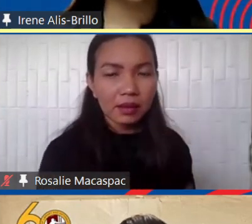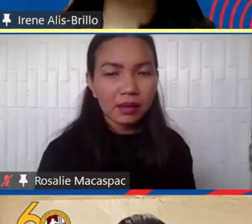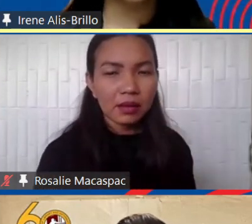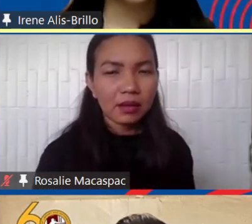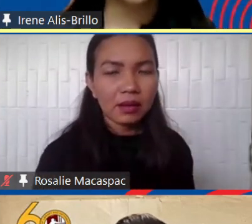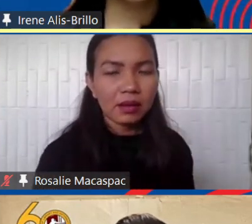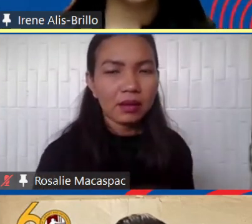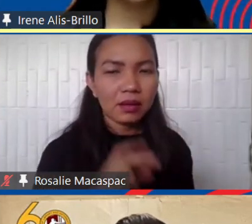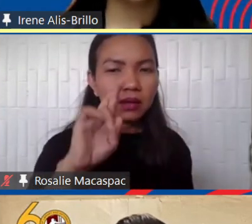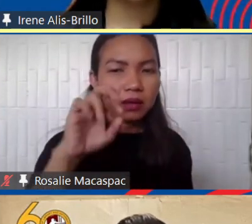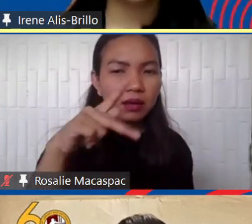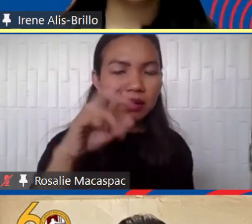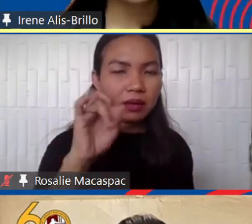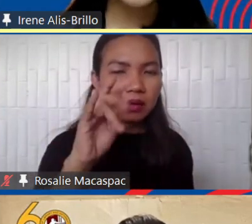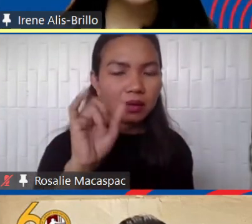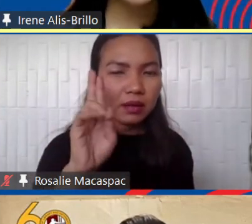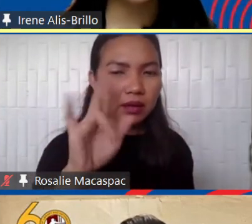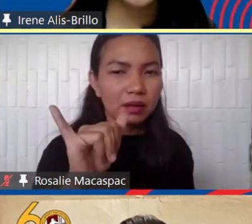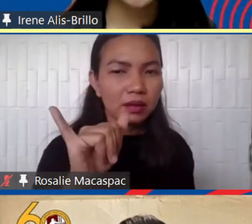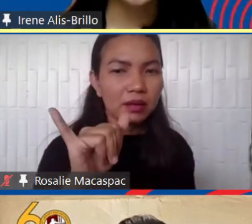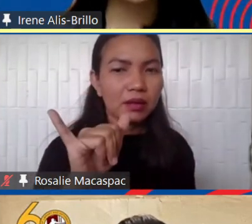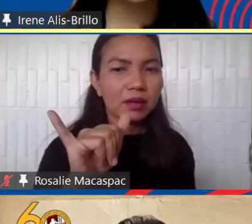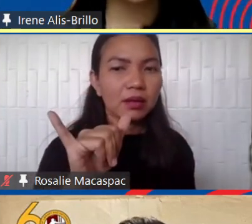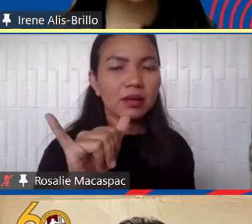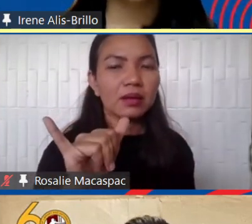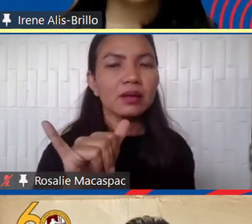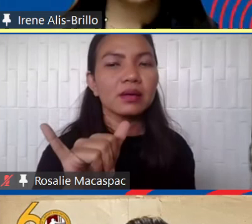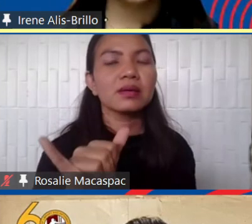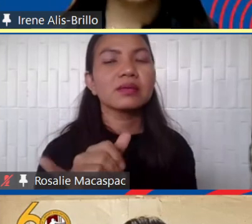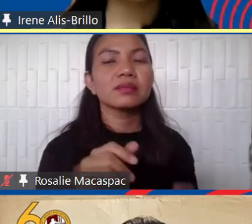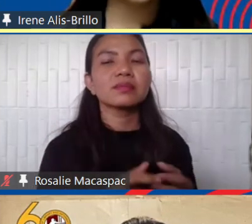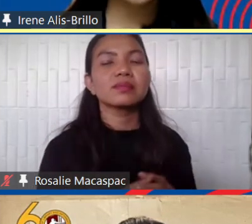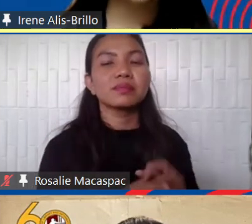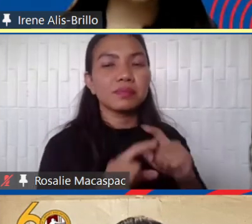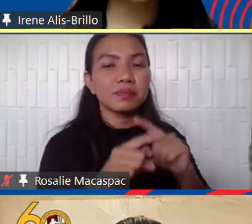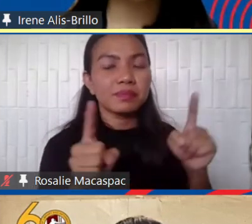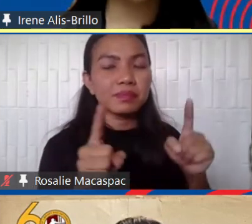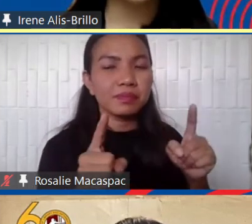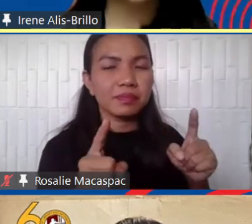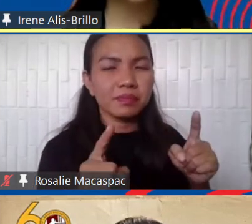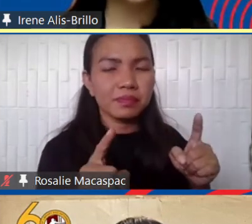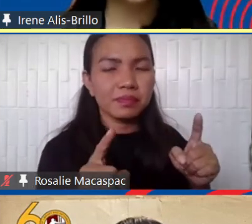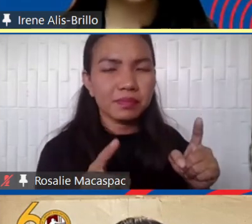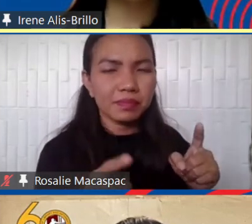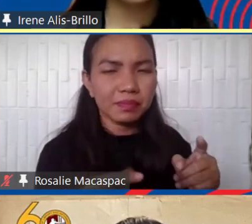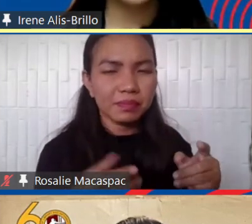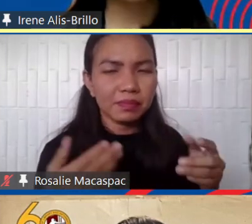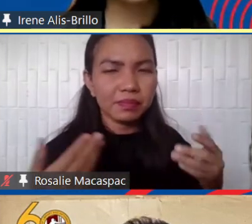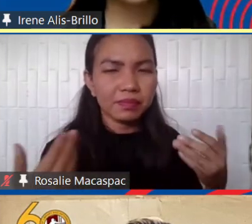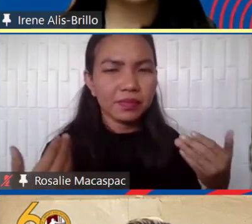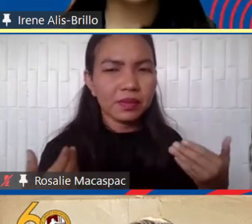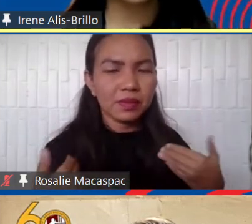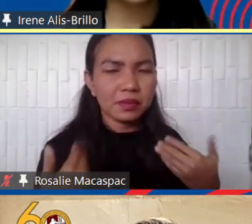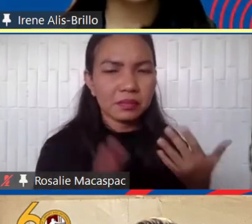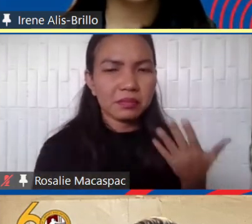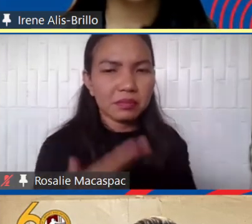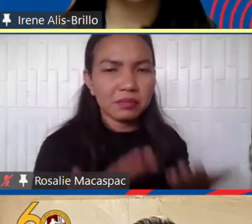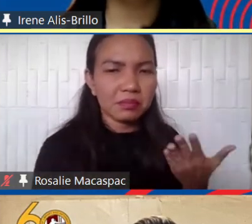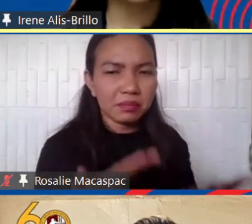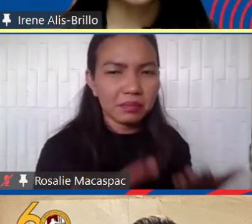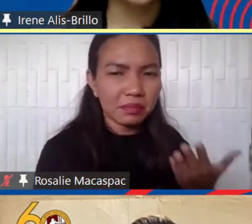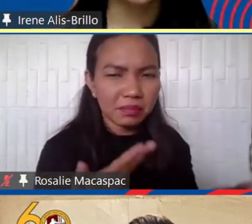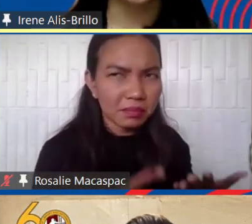repositories you have presented are free when we join, but within the repository, there might be articles